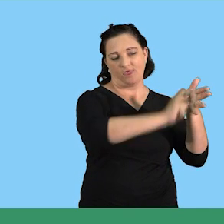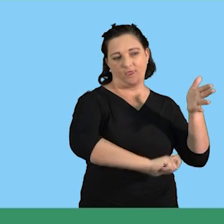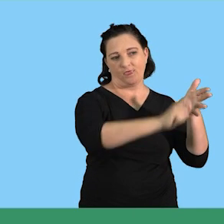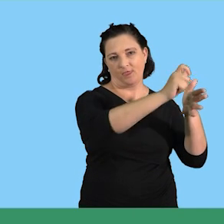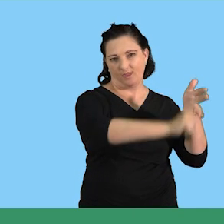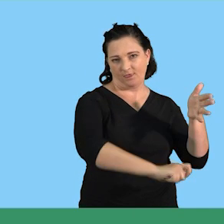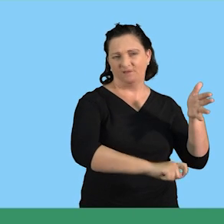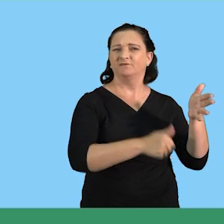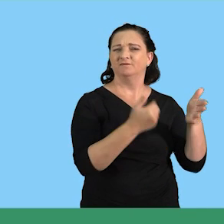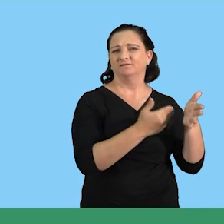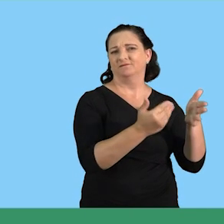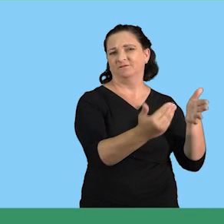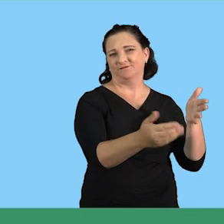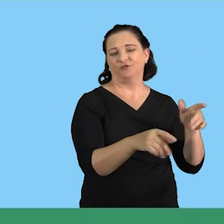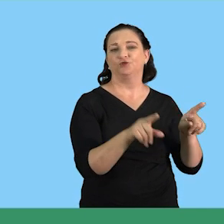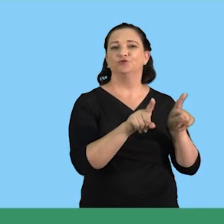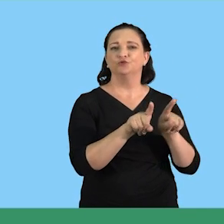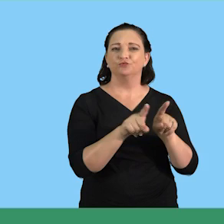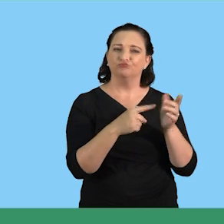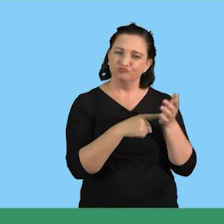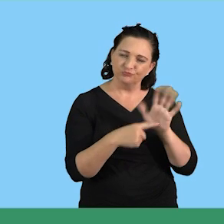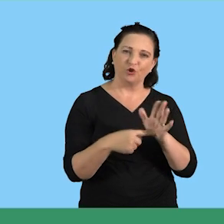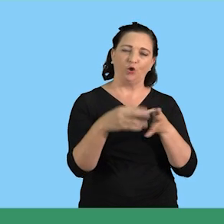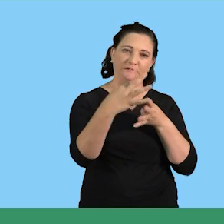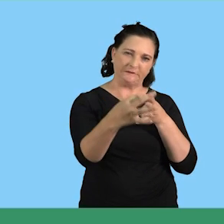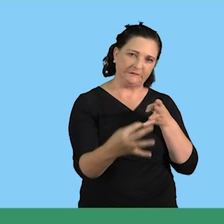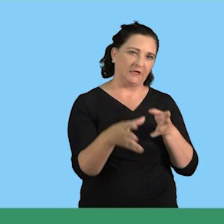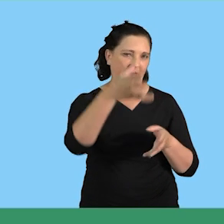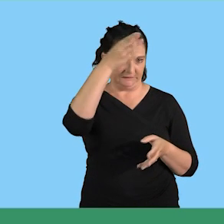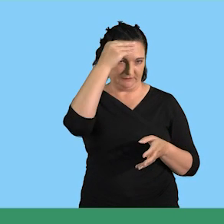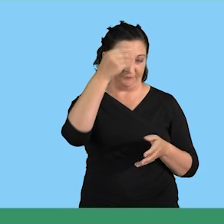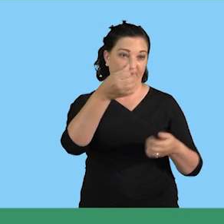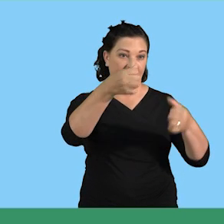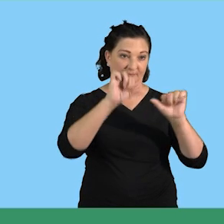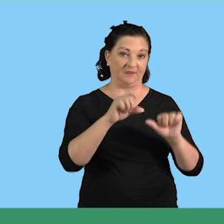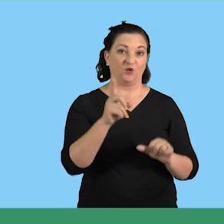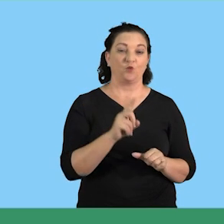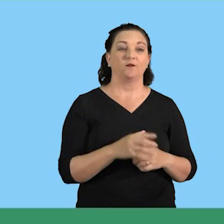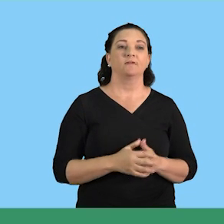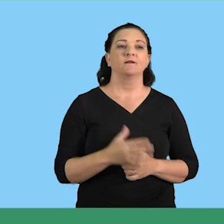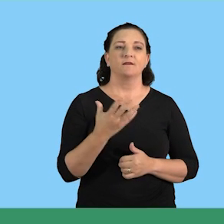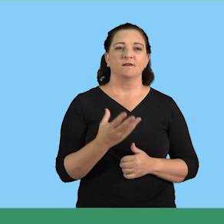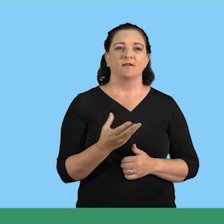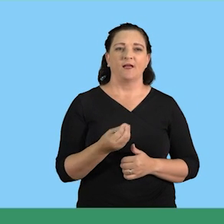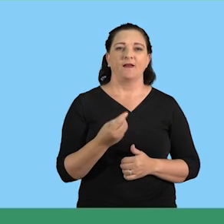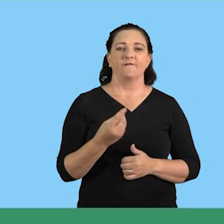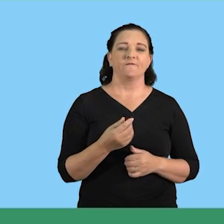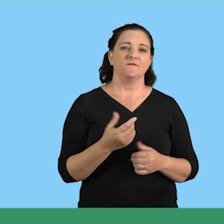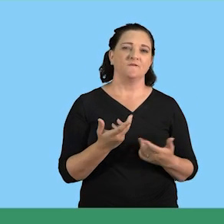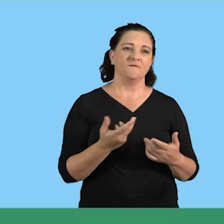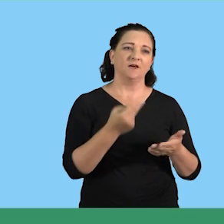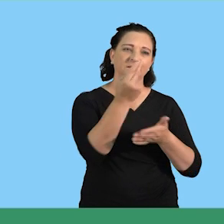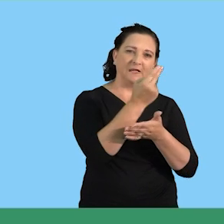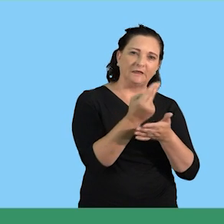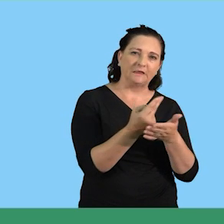B and just like that. So they present detailed information. Right, and then you've got diagrams and